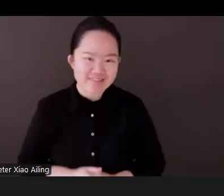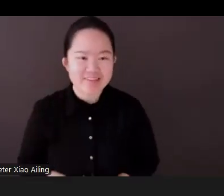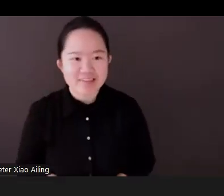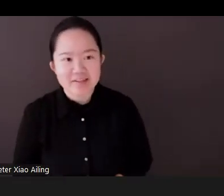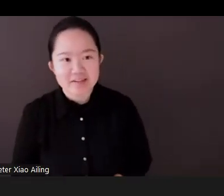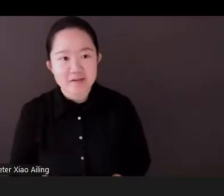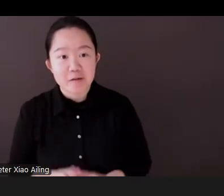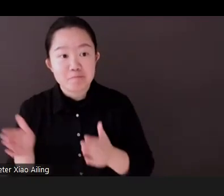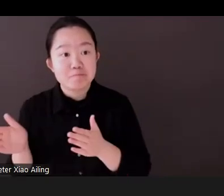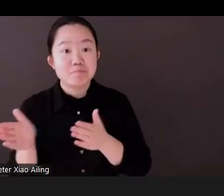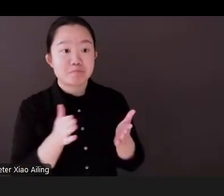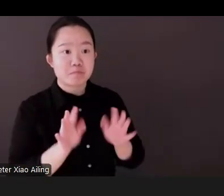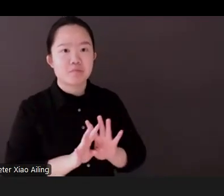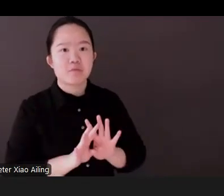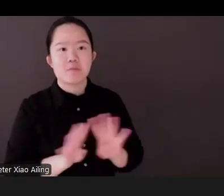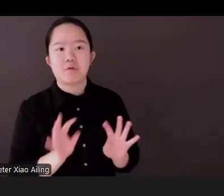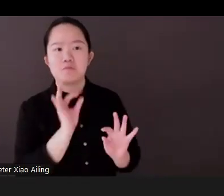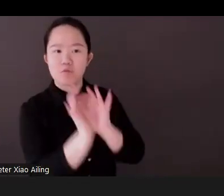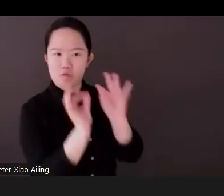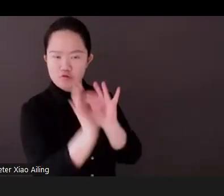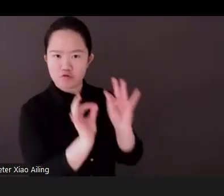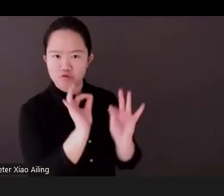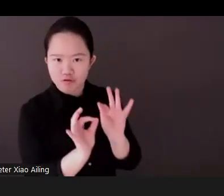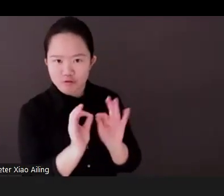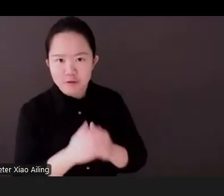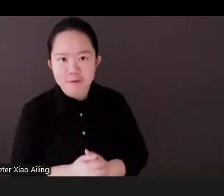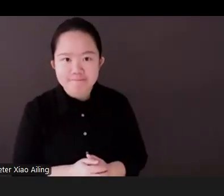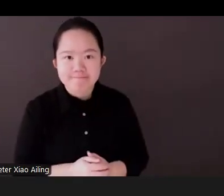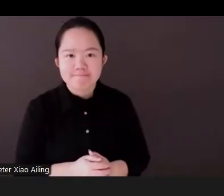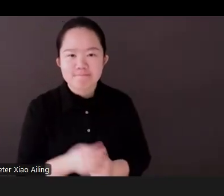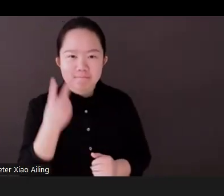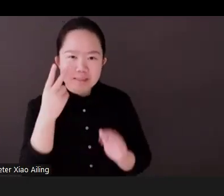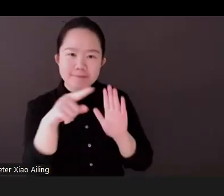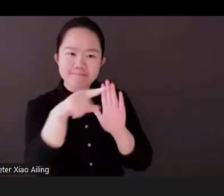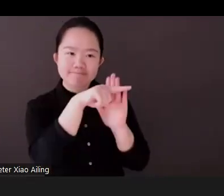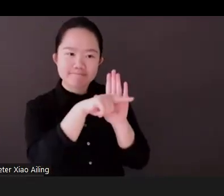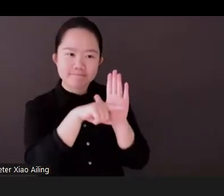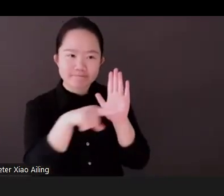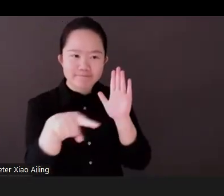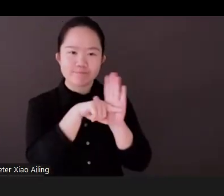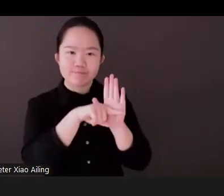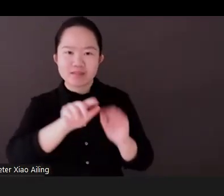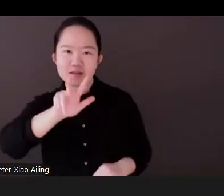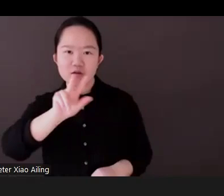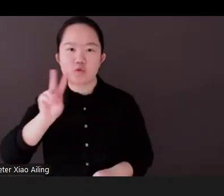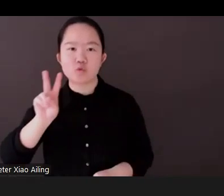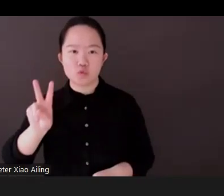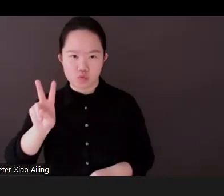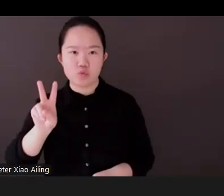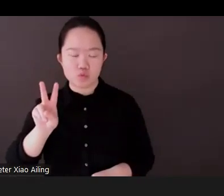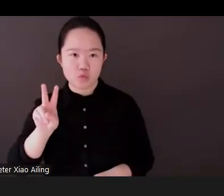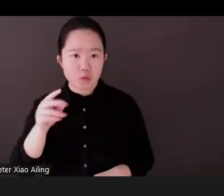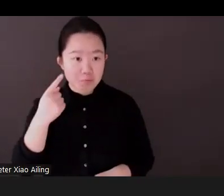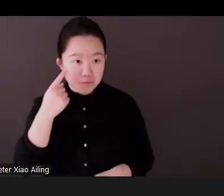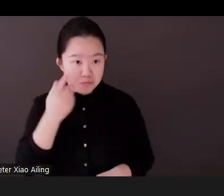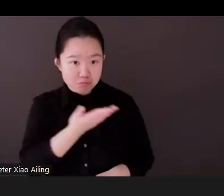panel consider that these measures will exempt all existing services until June 2030? So this is the exception. I don't know if you know